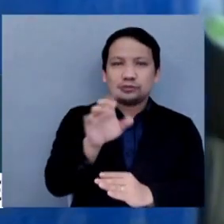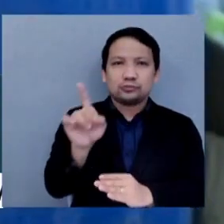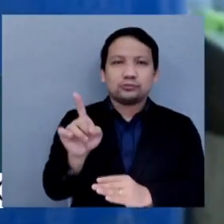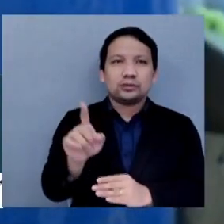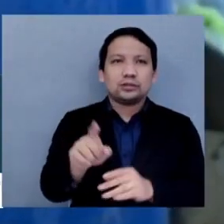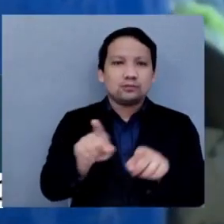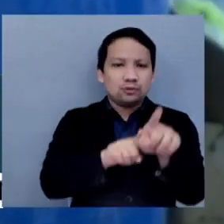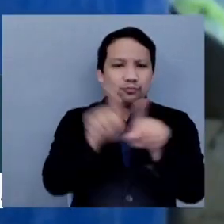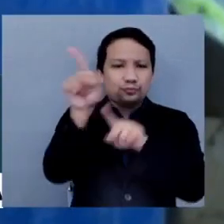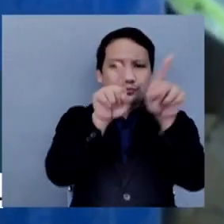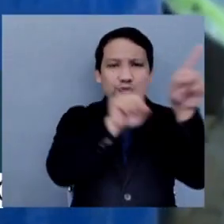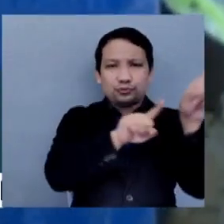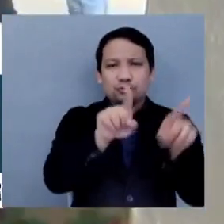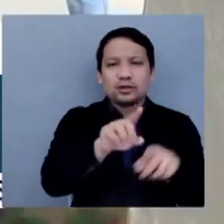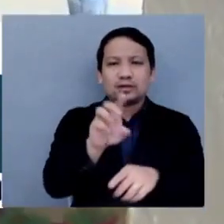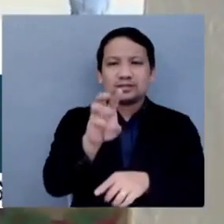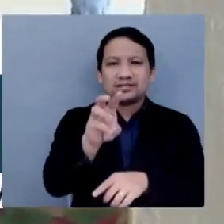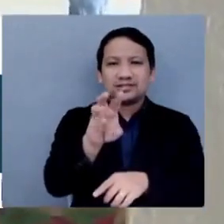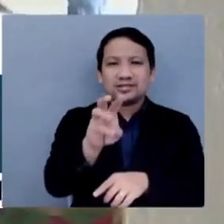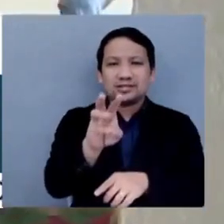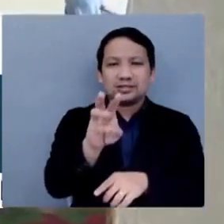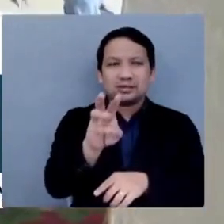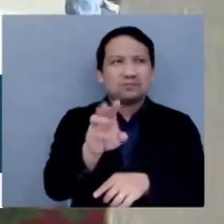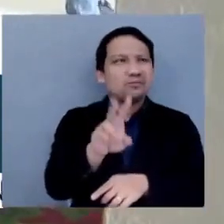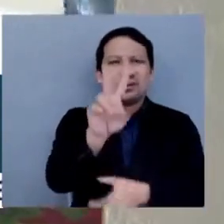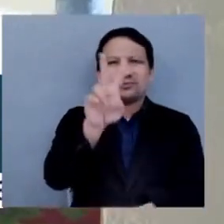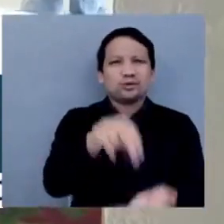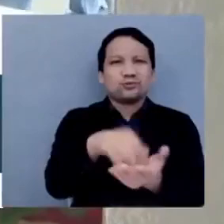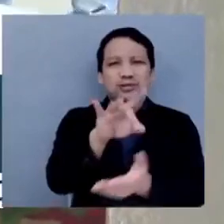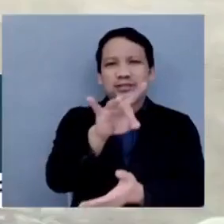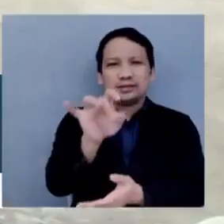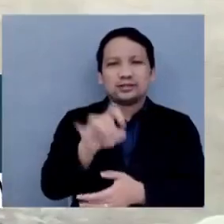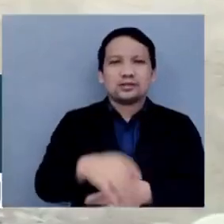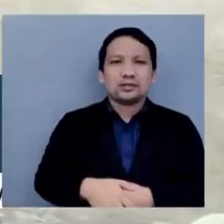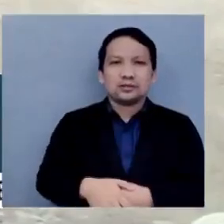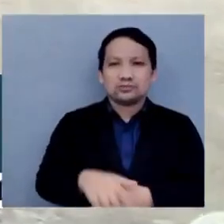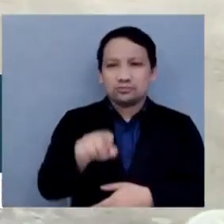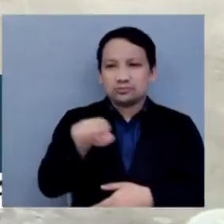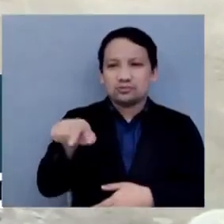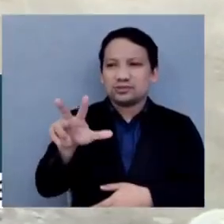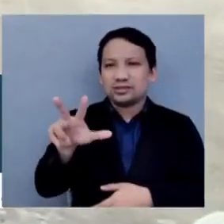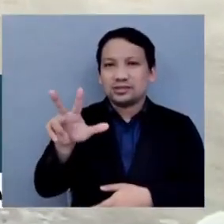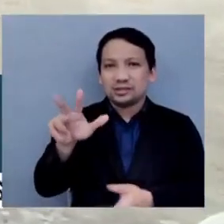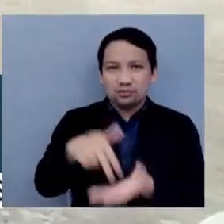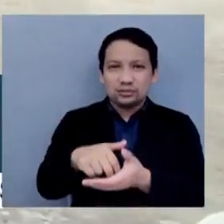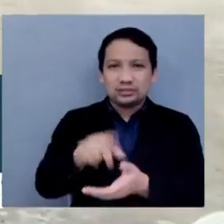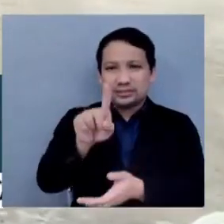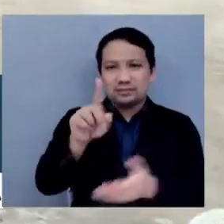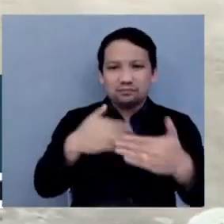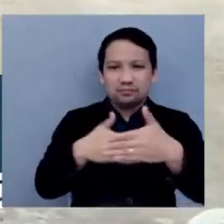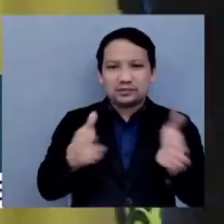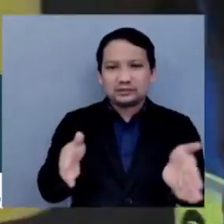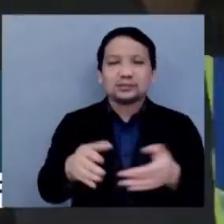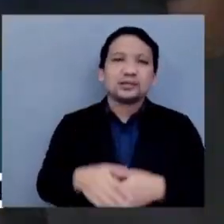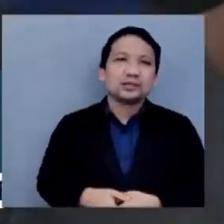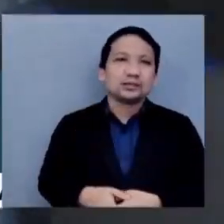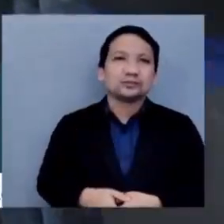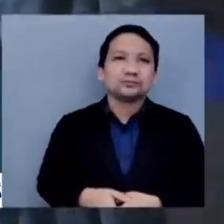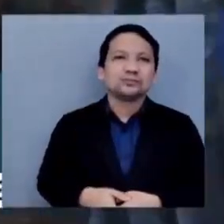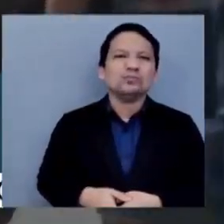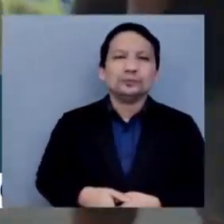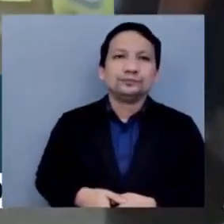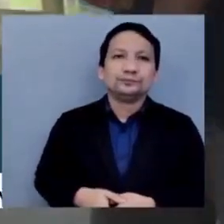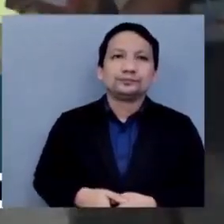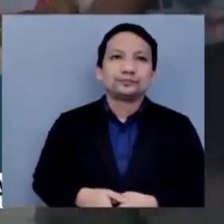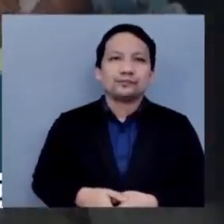fireworks with 16 shots is worth 2,800 pesos to 3,000 pesos per box. And there are also big aerial fireworks